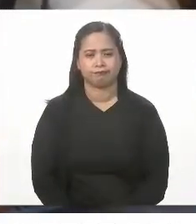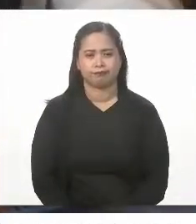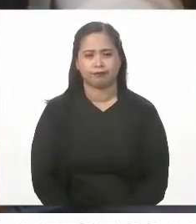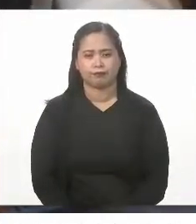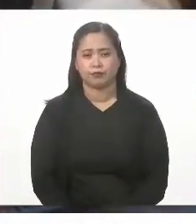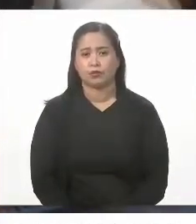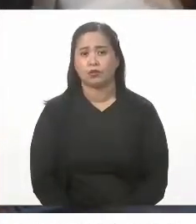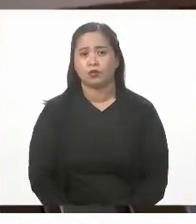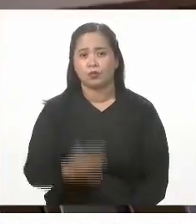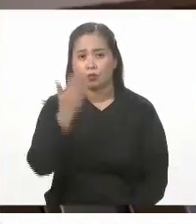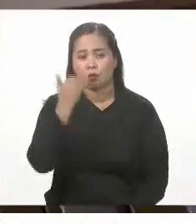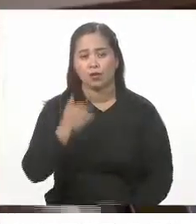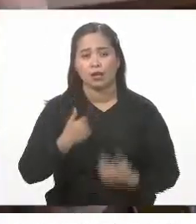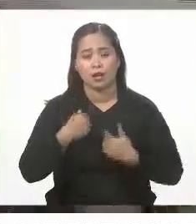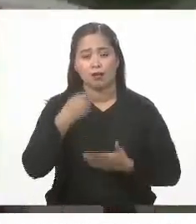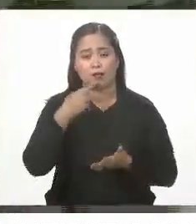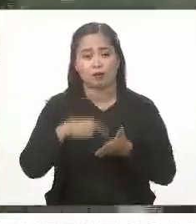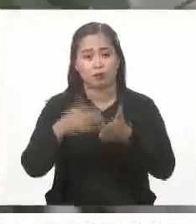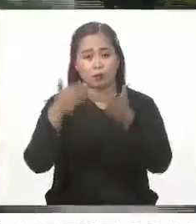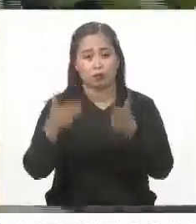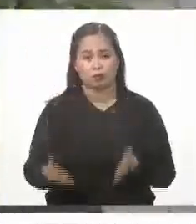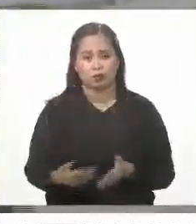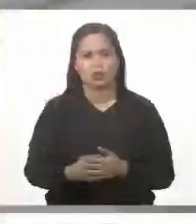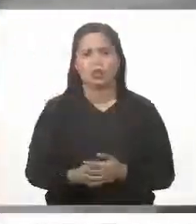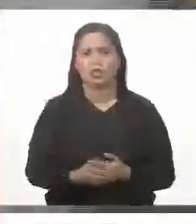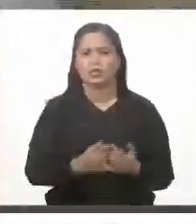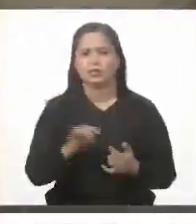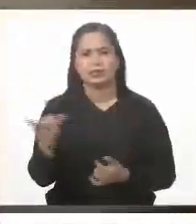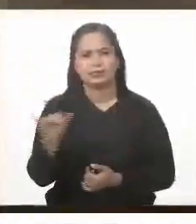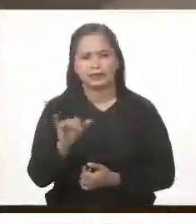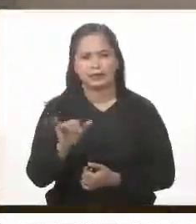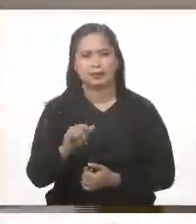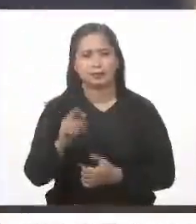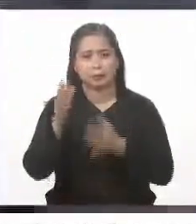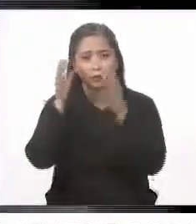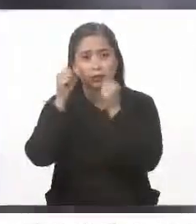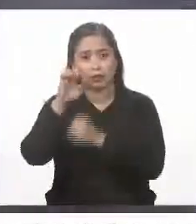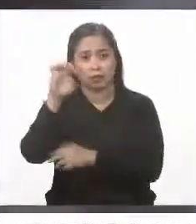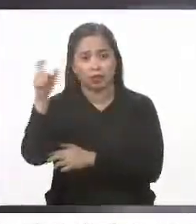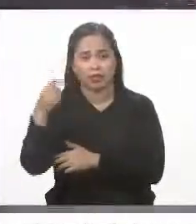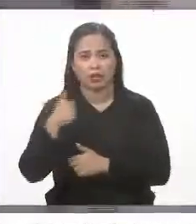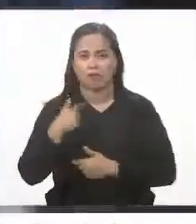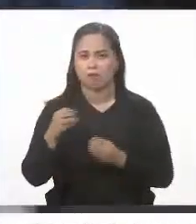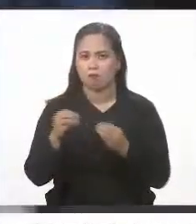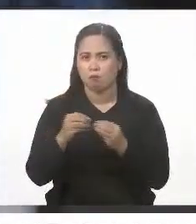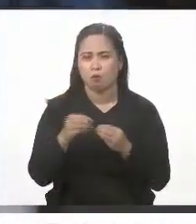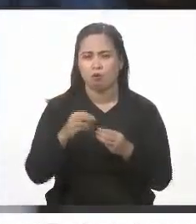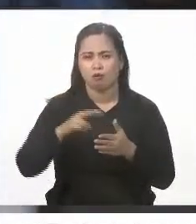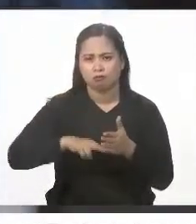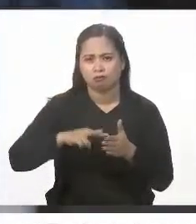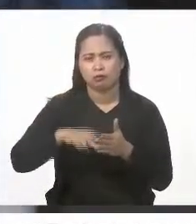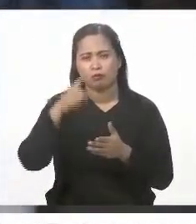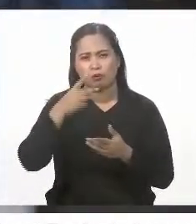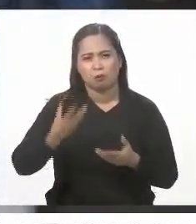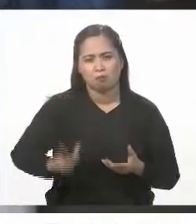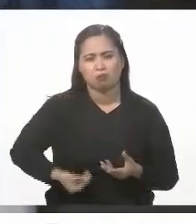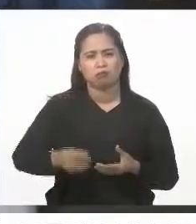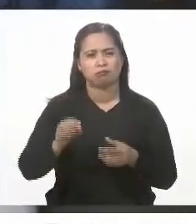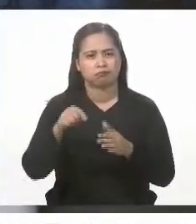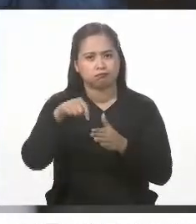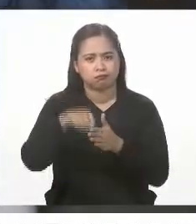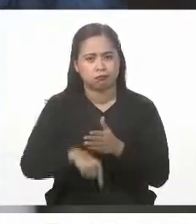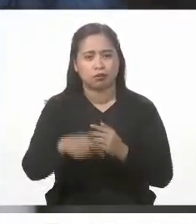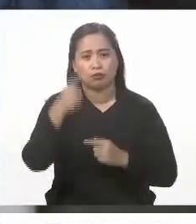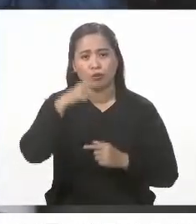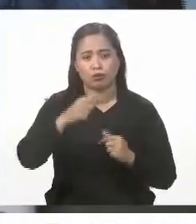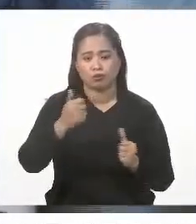Zurita is an investigative reporter from Quito who, like Villavicencio, has written extensively on domestic corruption. Zurita is the second